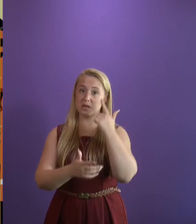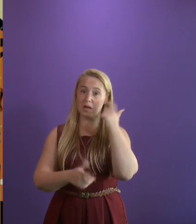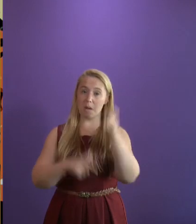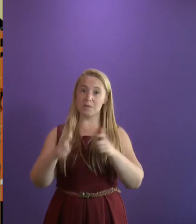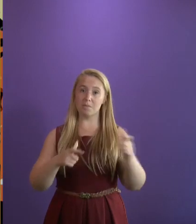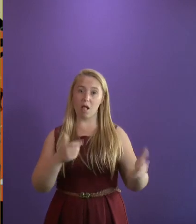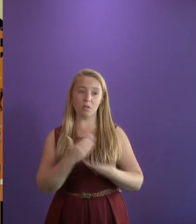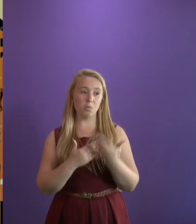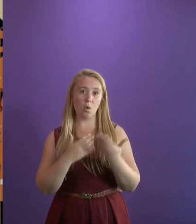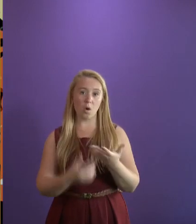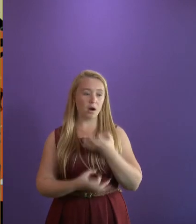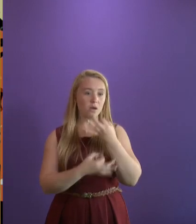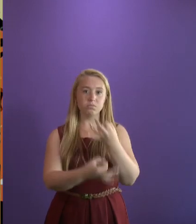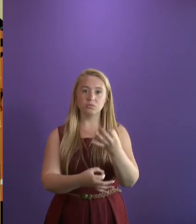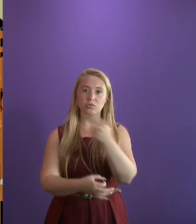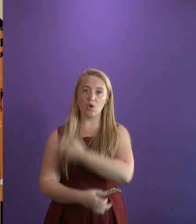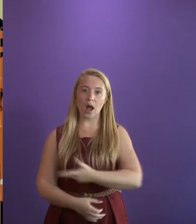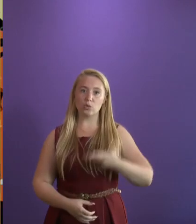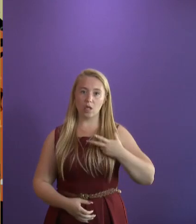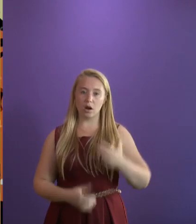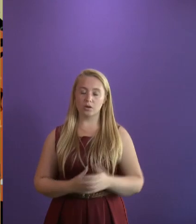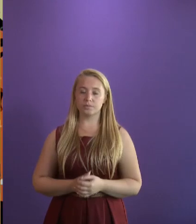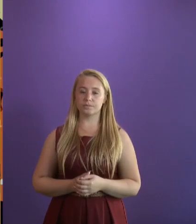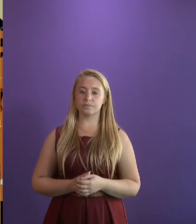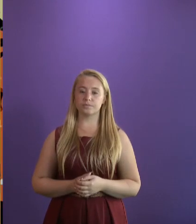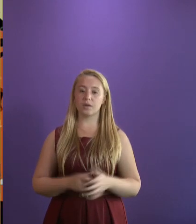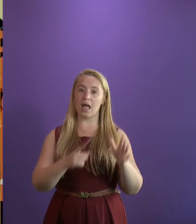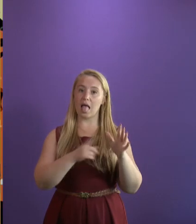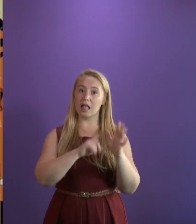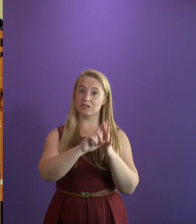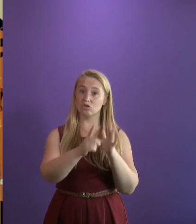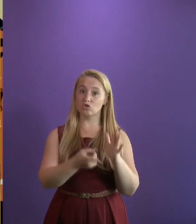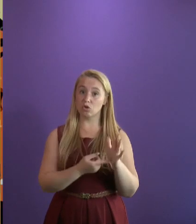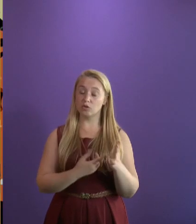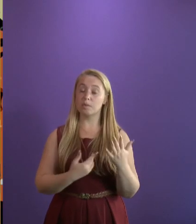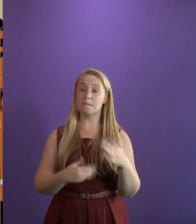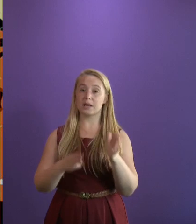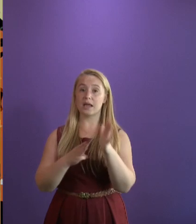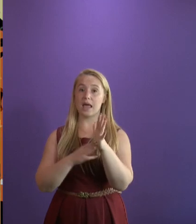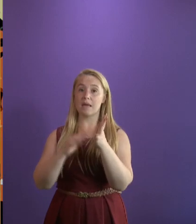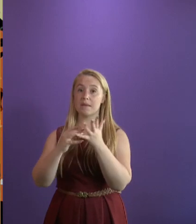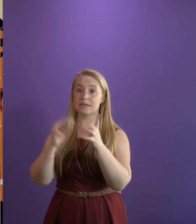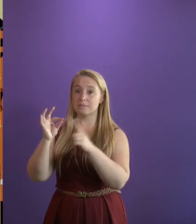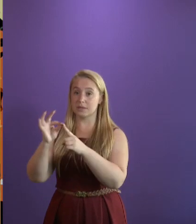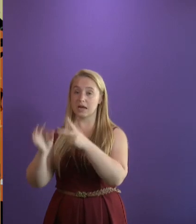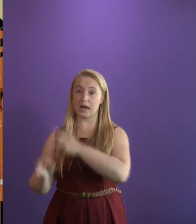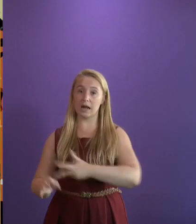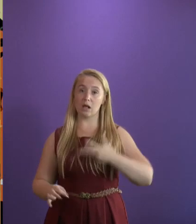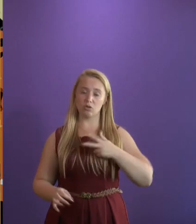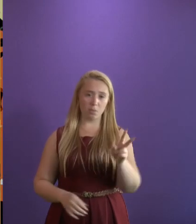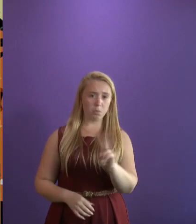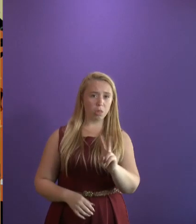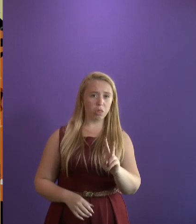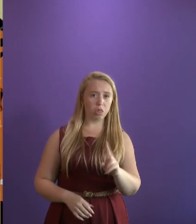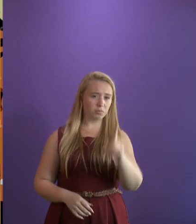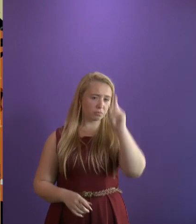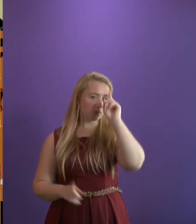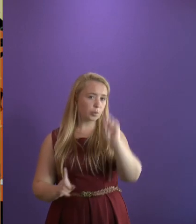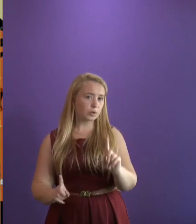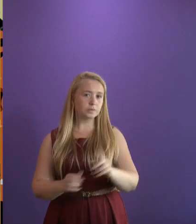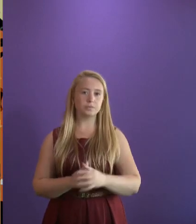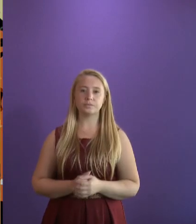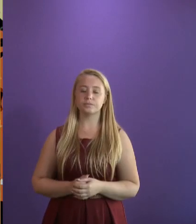more involved. Alison Johnson, you've been both an MSP and a councillor. What's your take on